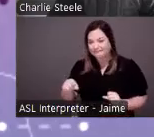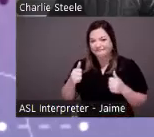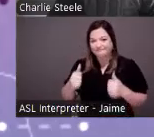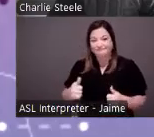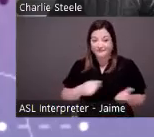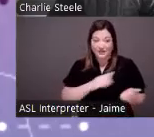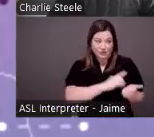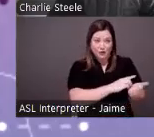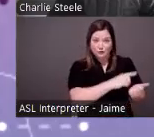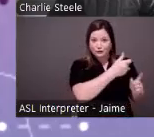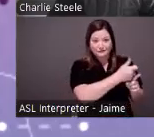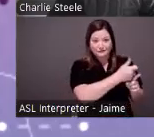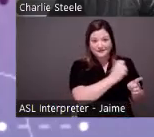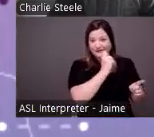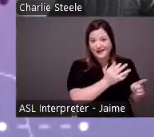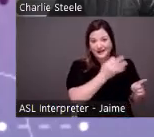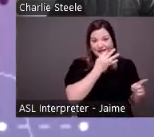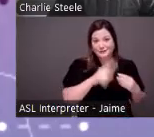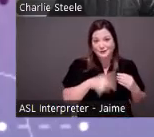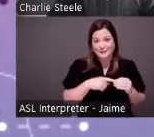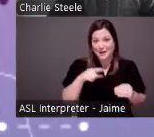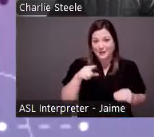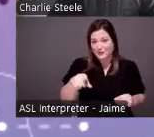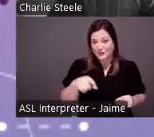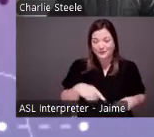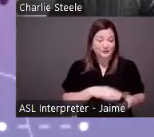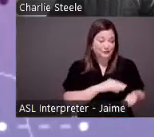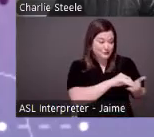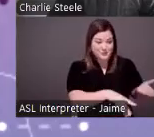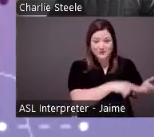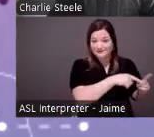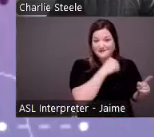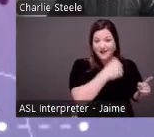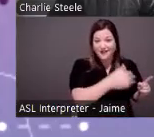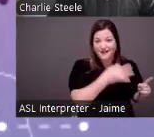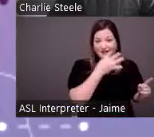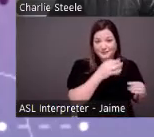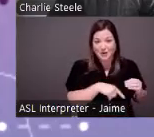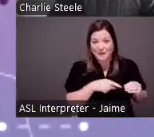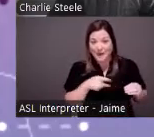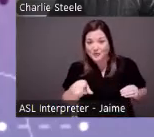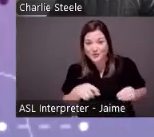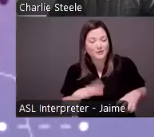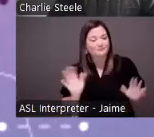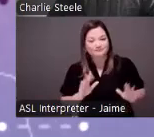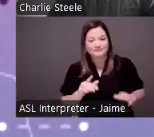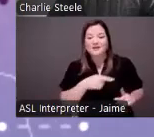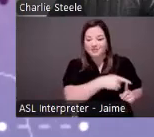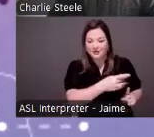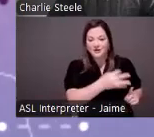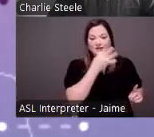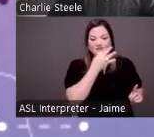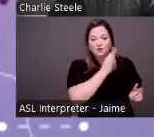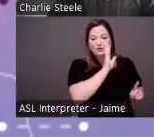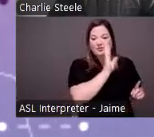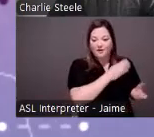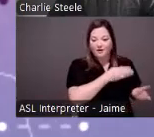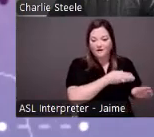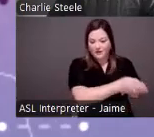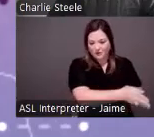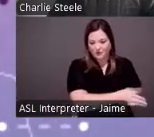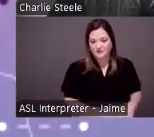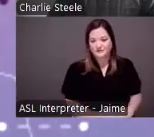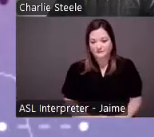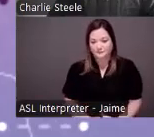provider's not an expert on you, the student's not an expert on you, but they're going to be experts in their field. That is very beautifully said. I